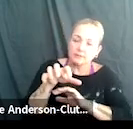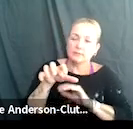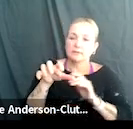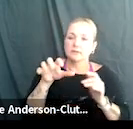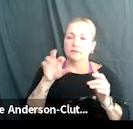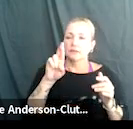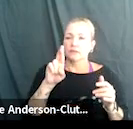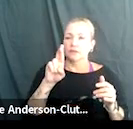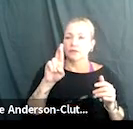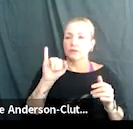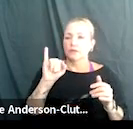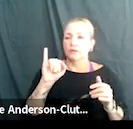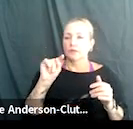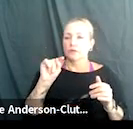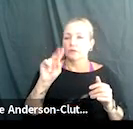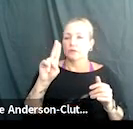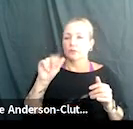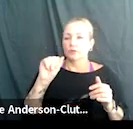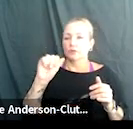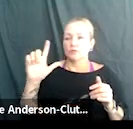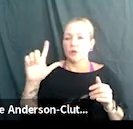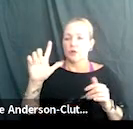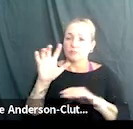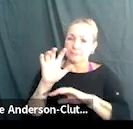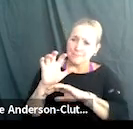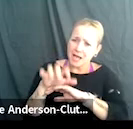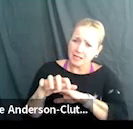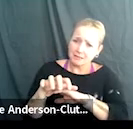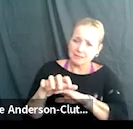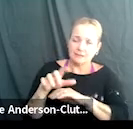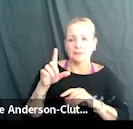A ritual goes into something that you have to do.